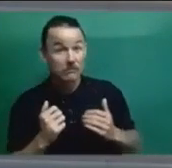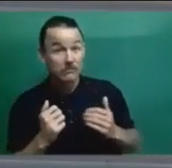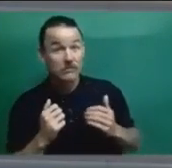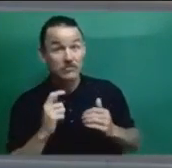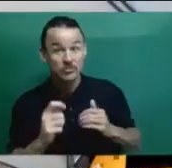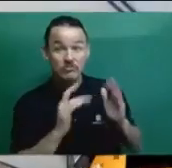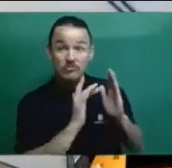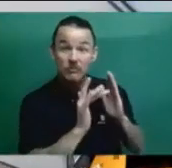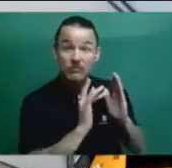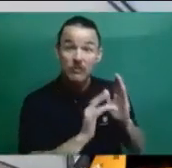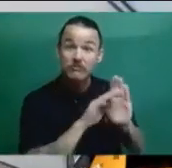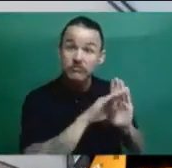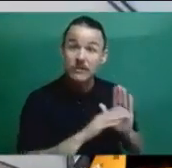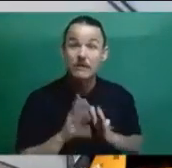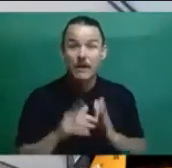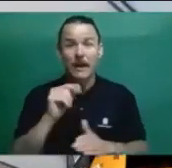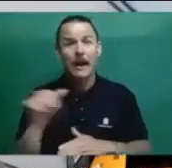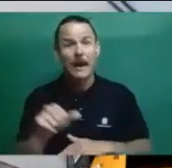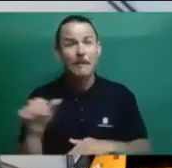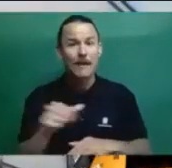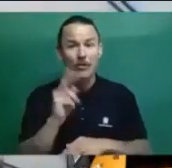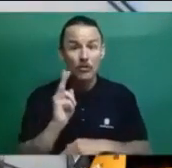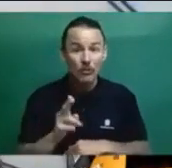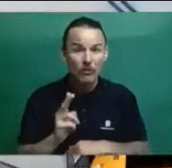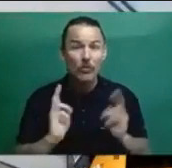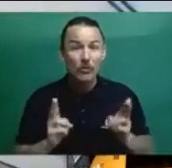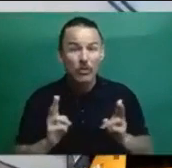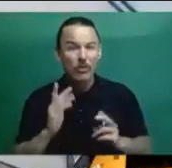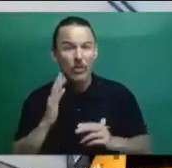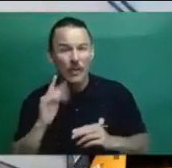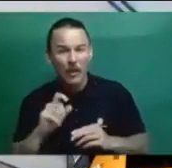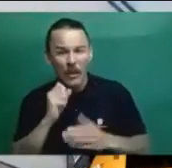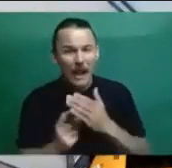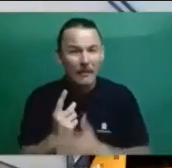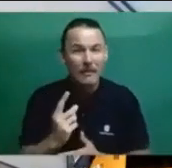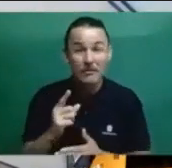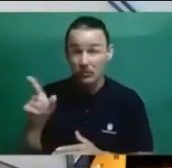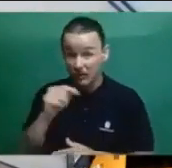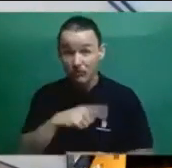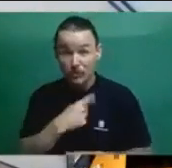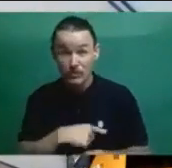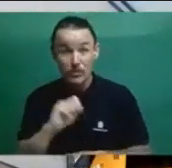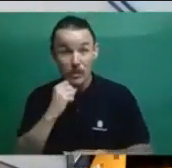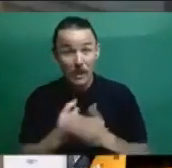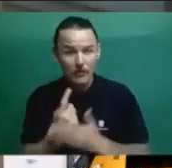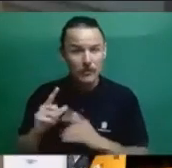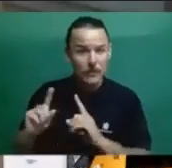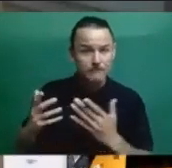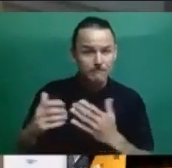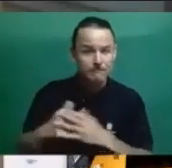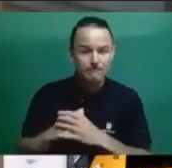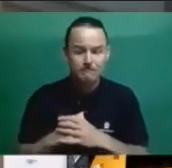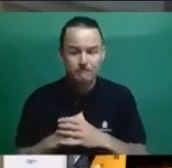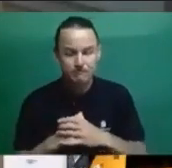Mr. Limbrick, thanks very much for your question and for the way that you've, I suppose, provided me with